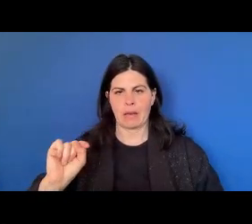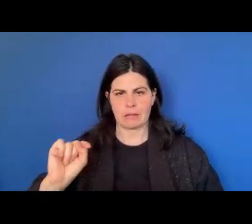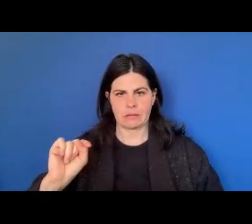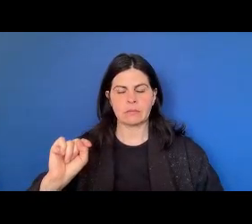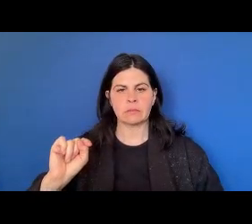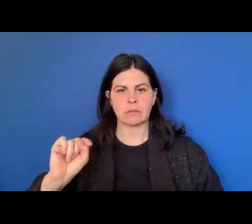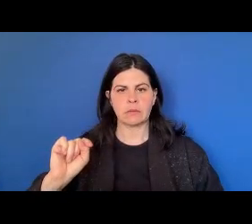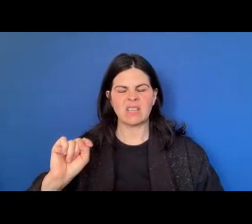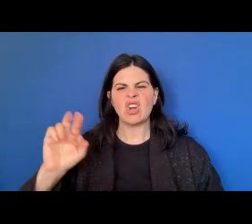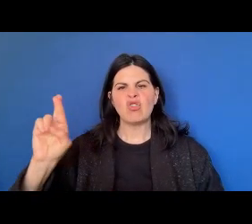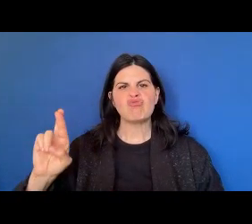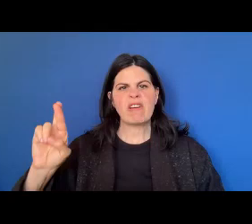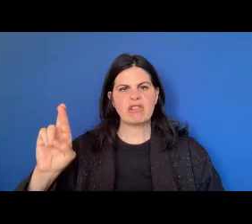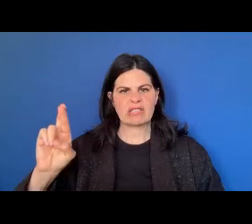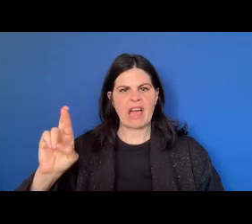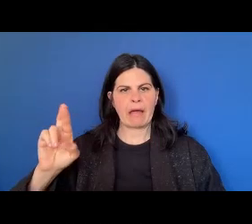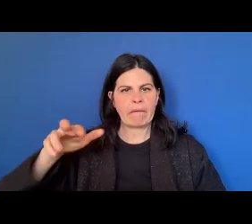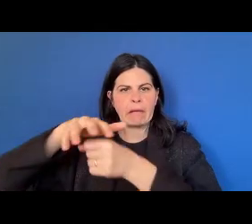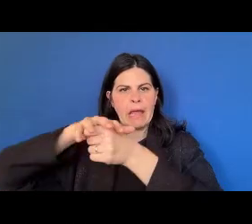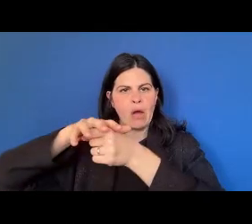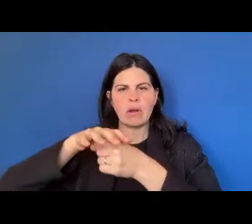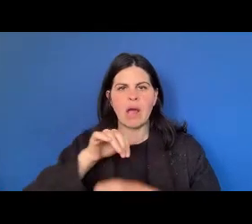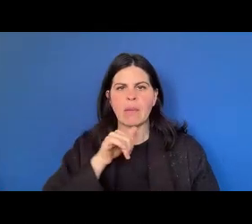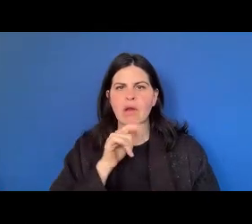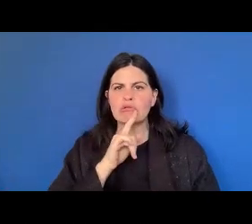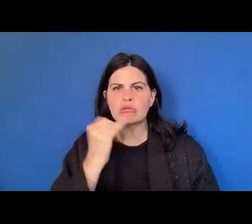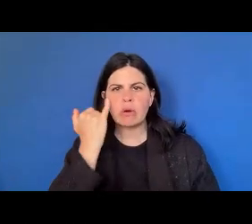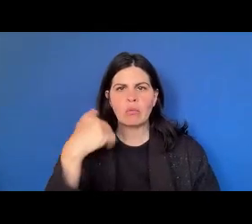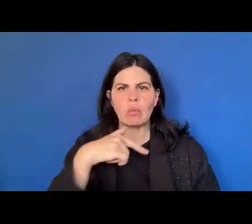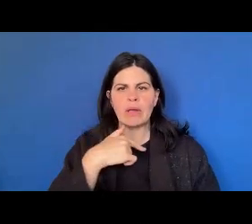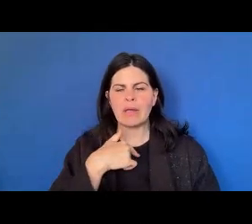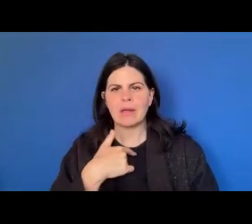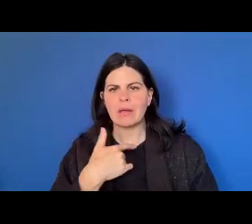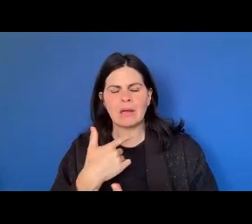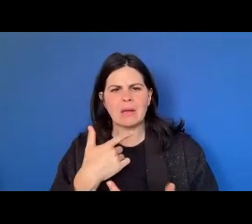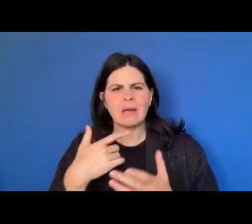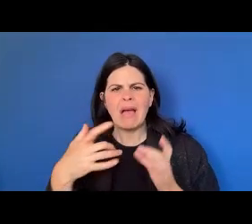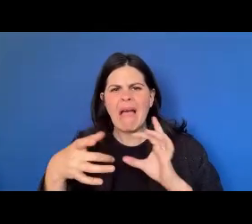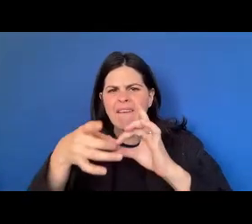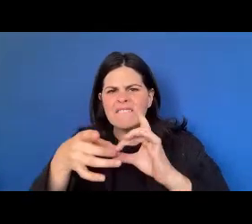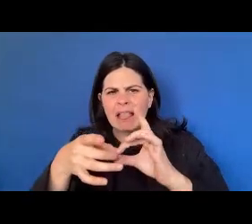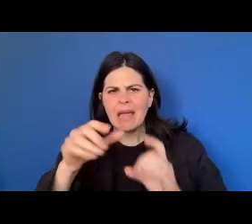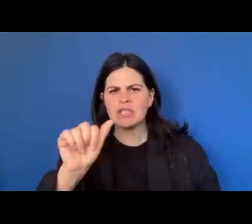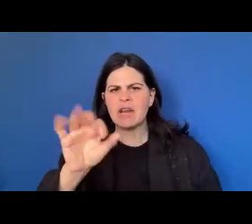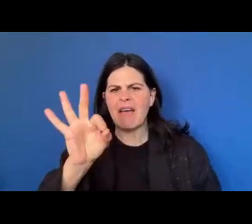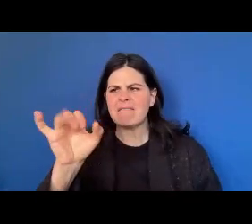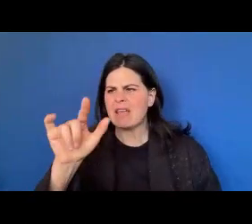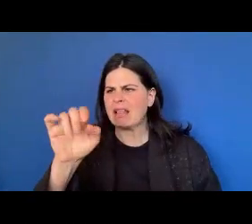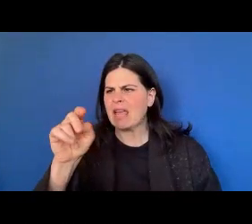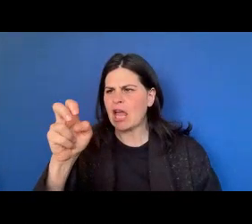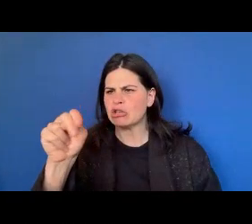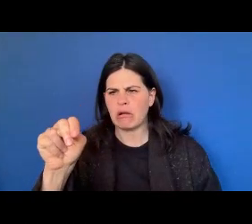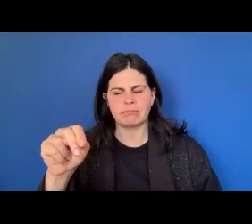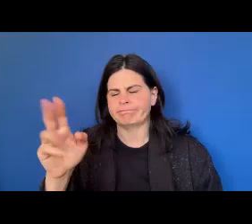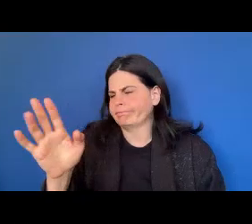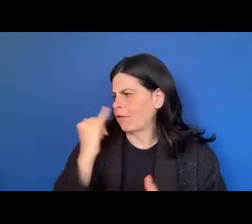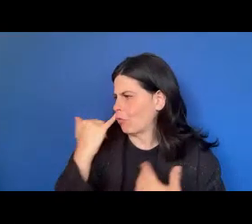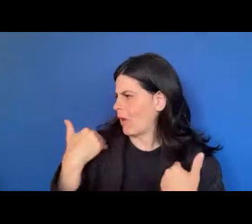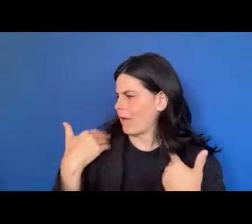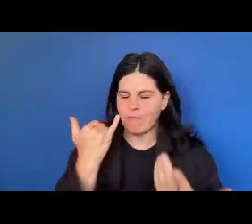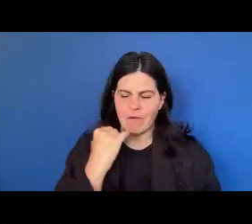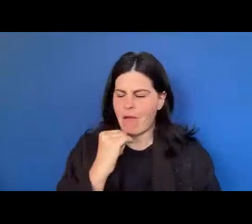in Riverside County. I'm not exactly sure what you're talking about affiliation. If we have one, if you don't, it's fine. Okay, well, I'm just a